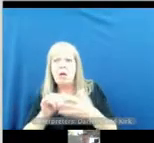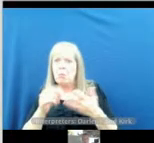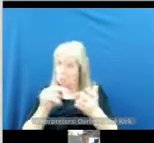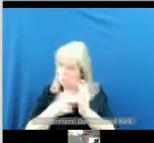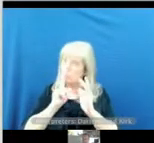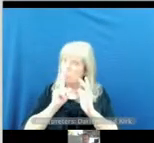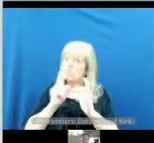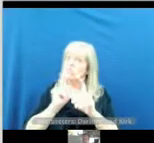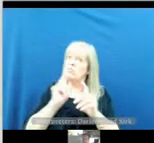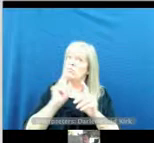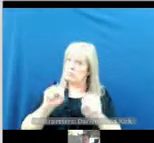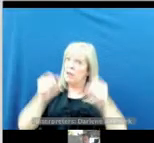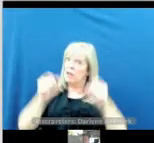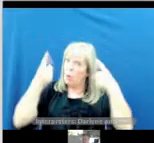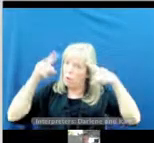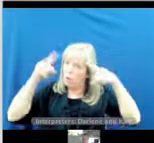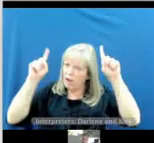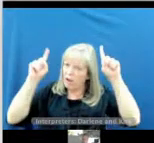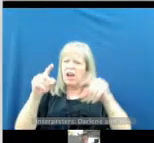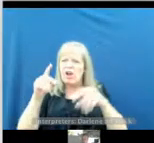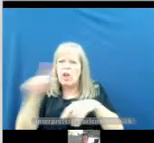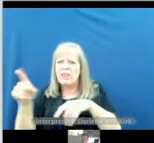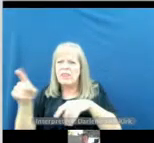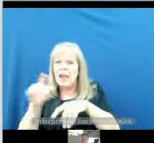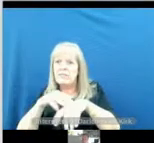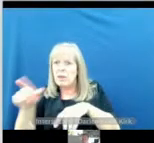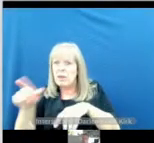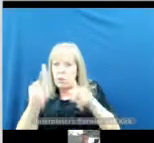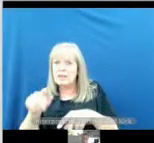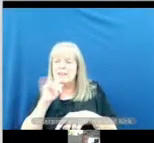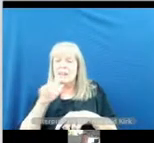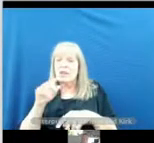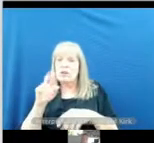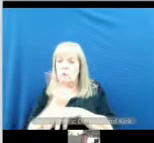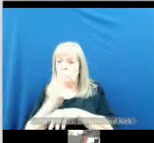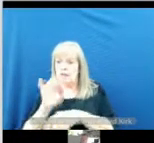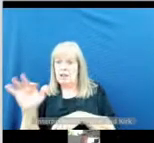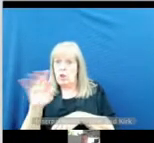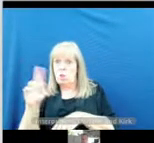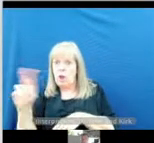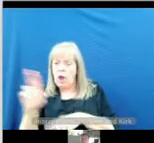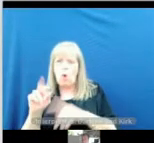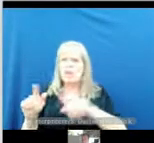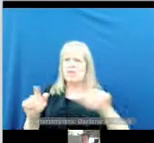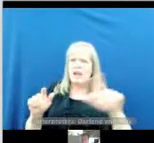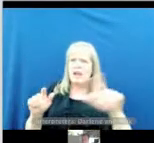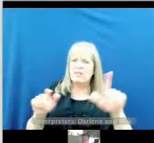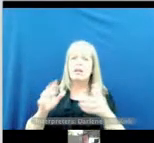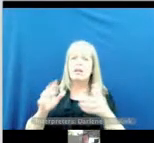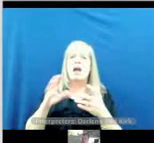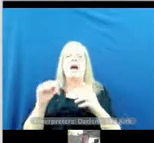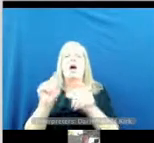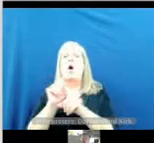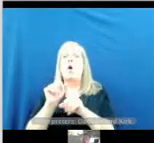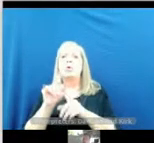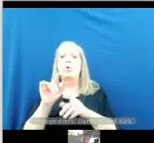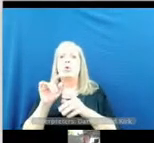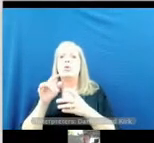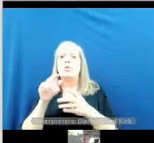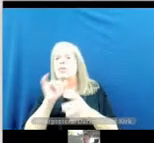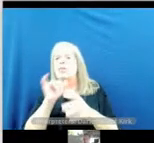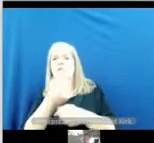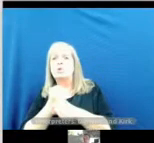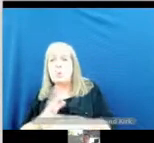What is his leading hand? Is he left hand dominant or right hand dominant? And what about the consumer who's receiving the information? So there's